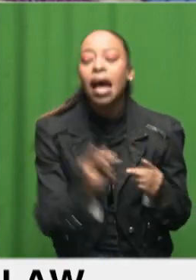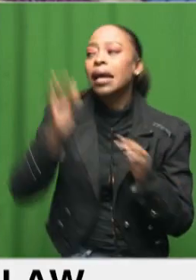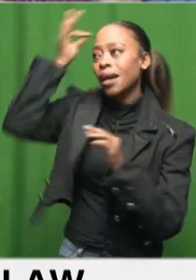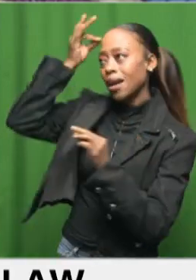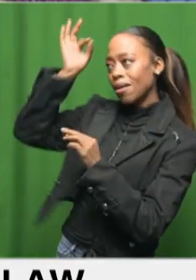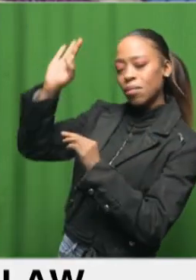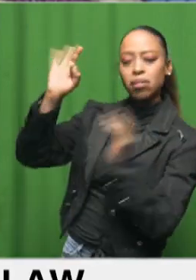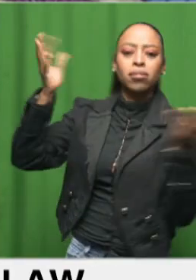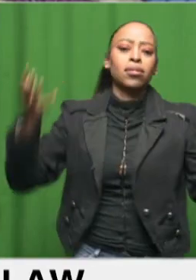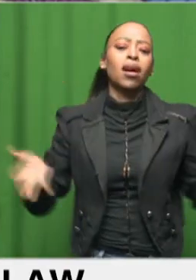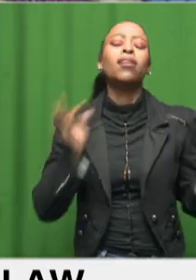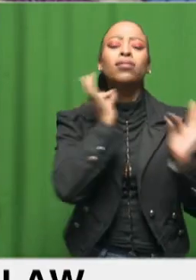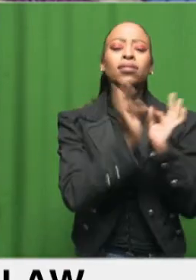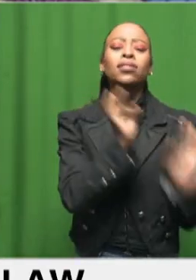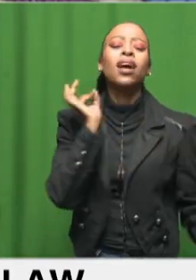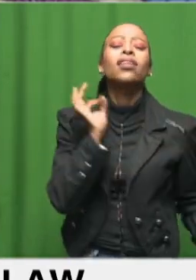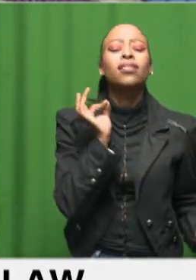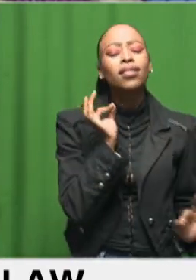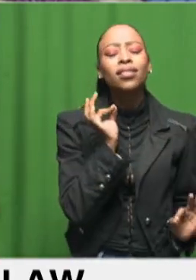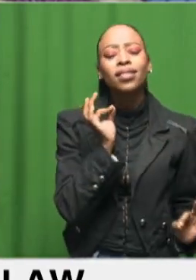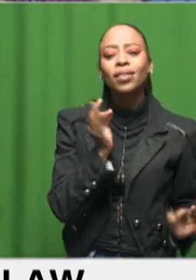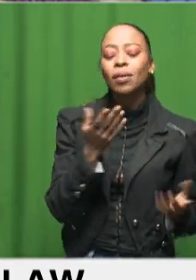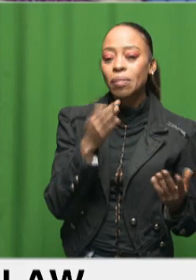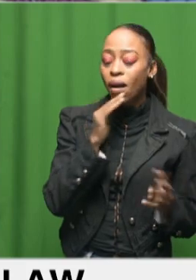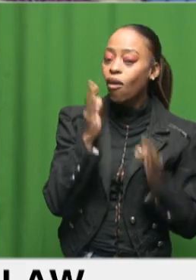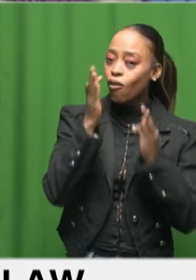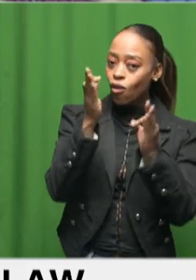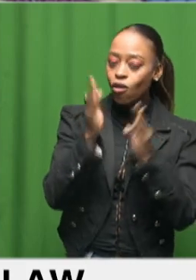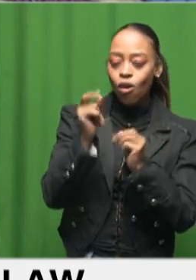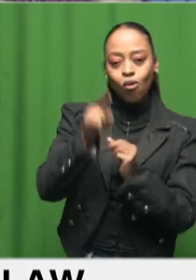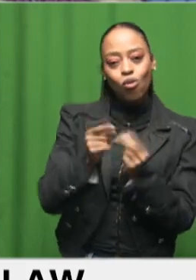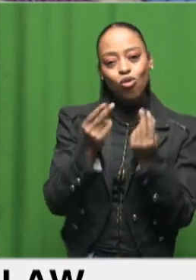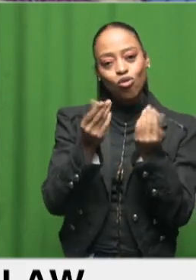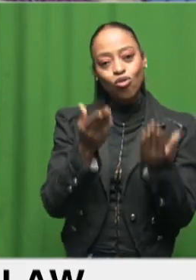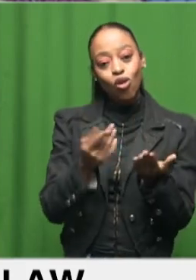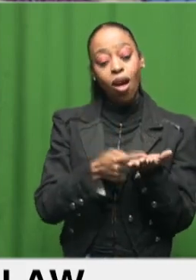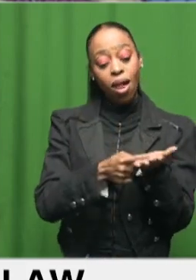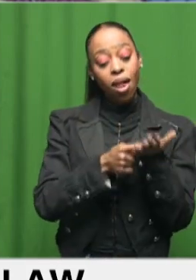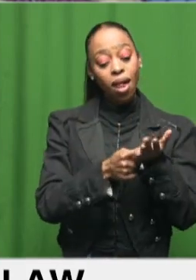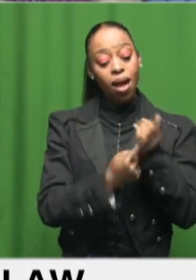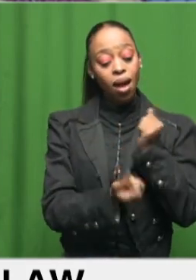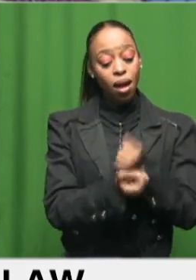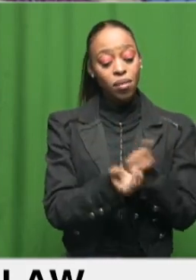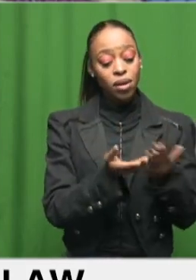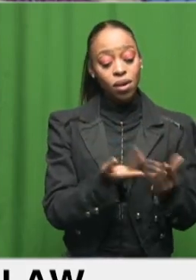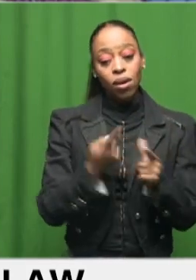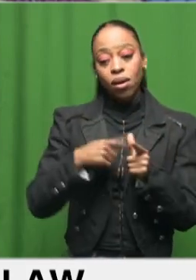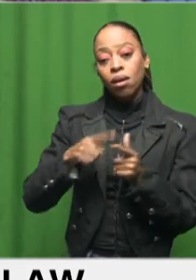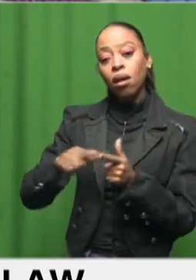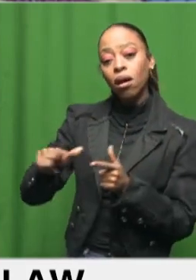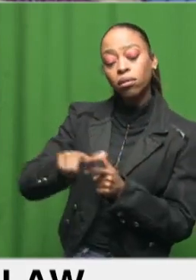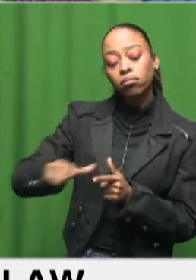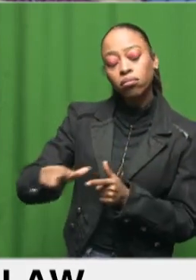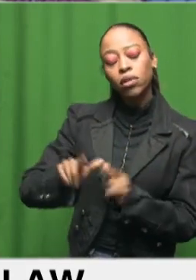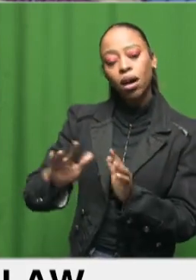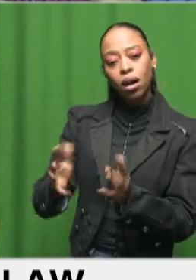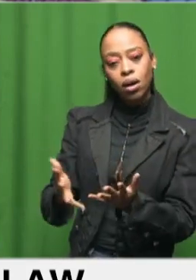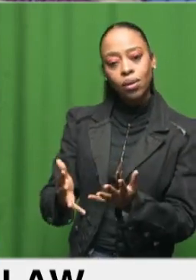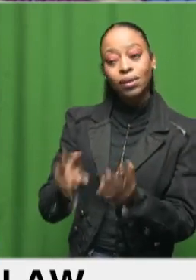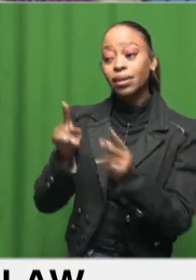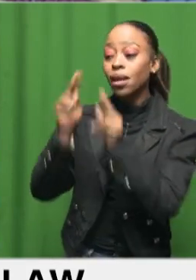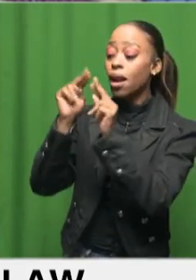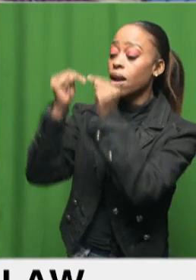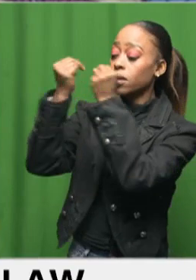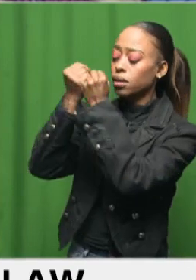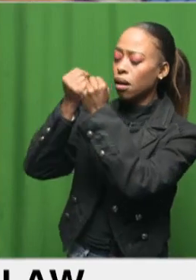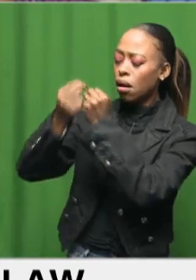must take responsibility. And that's part of the way forward. To say, from this discussion, how do we localize this discussion? This is a national dialogue.